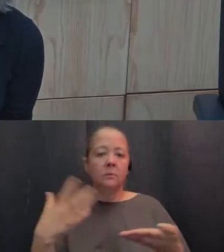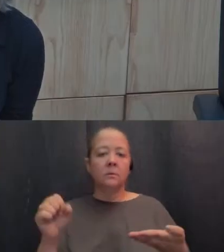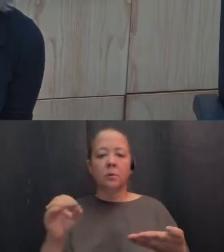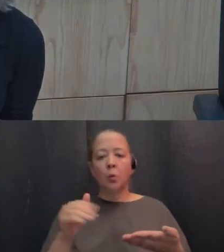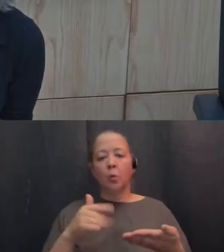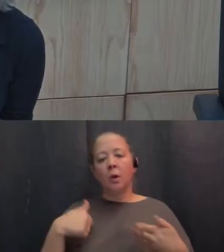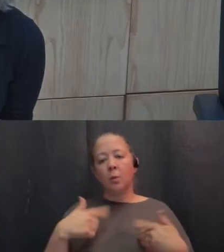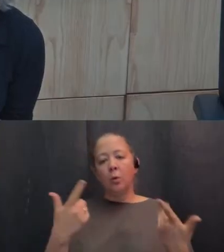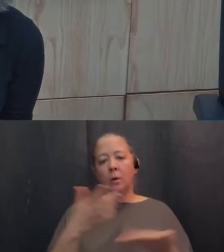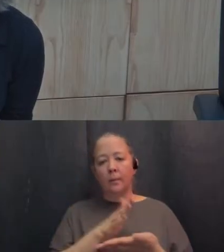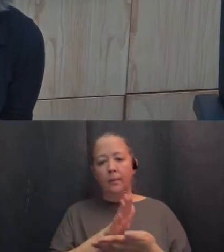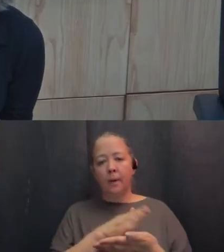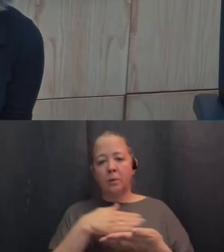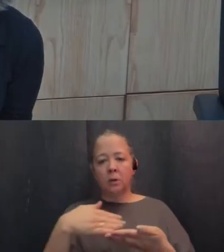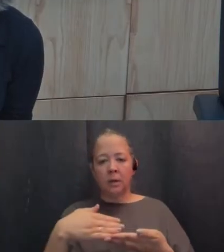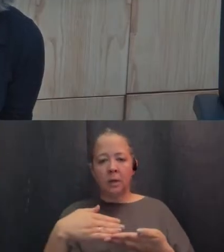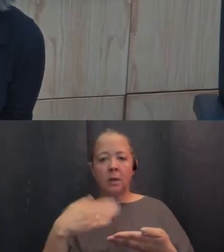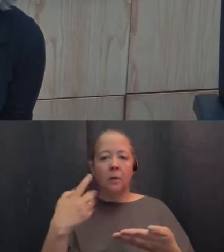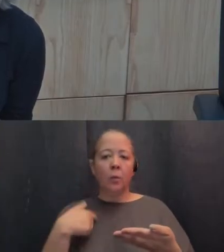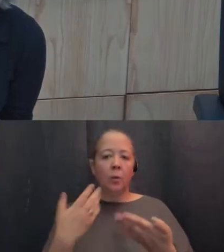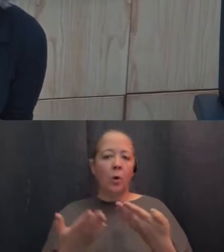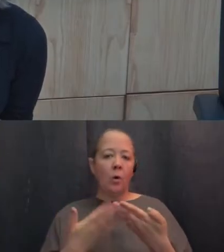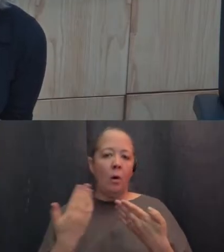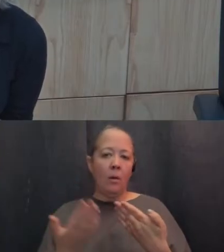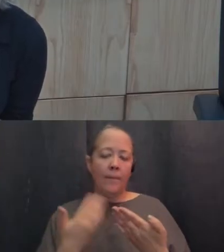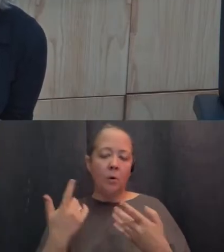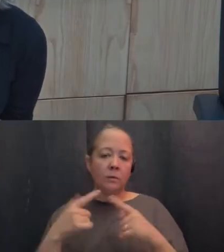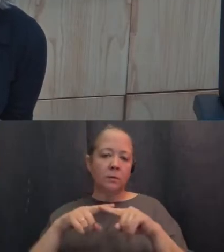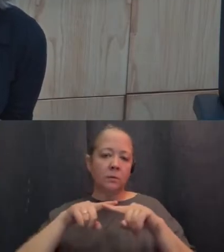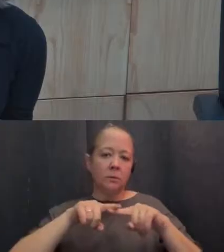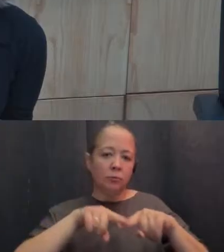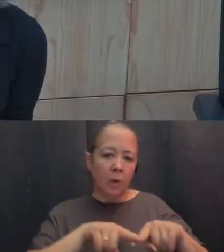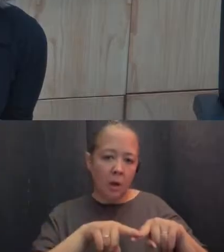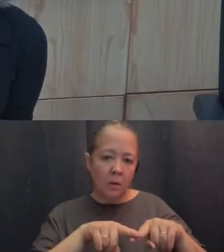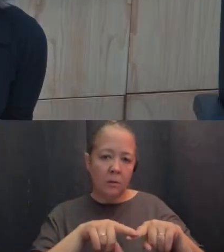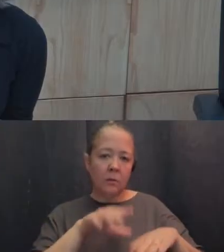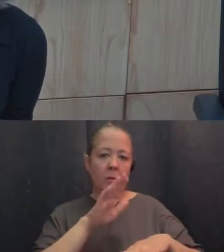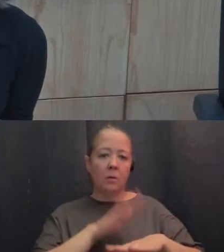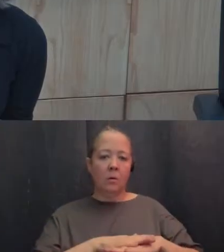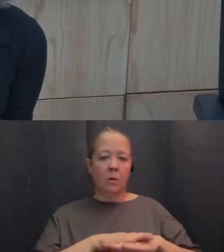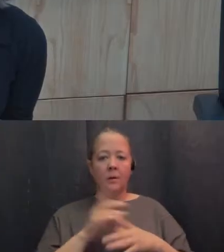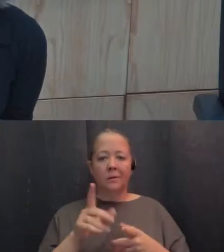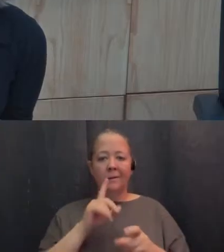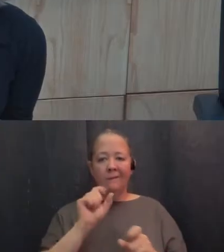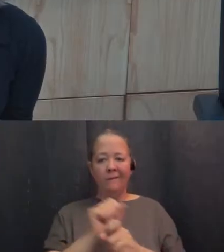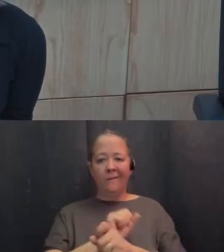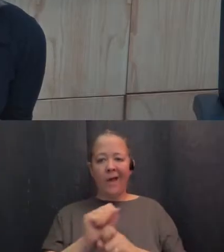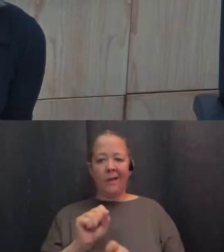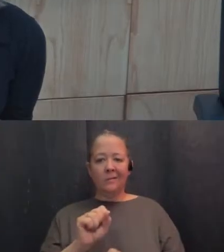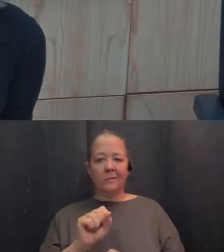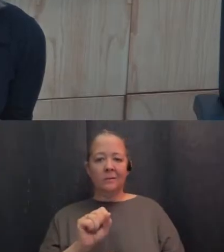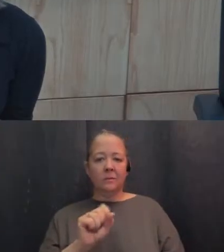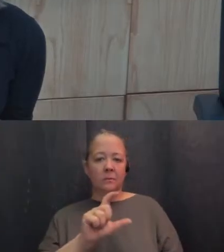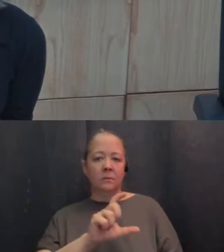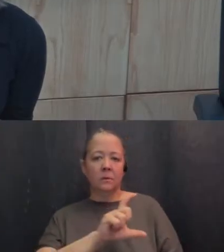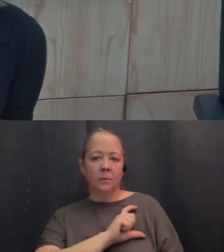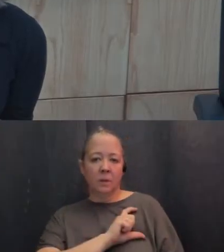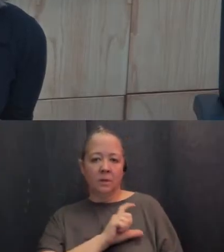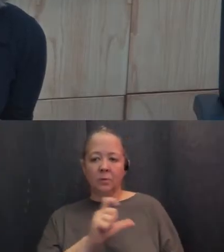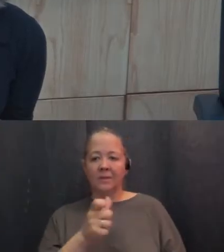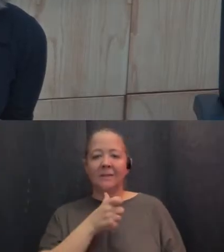way that we were almost relying on the fact that the police department was not fully